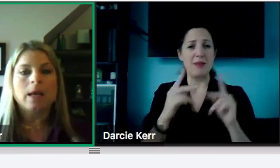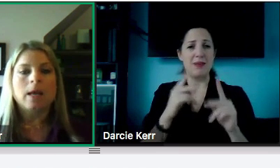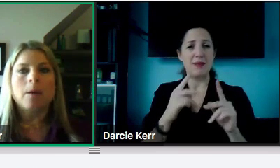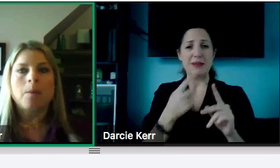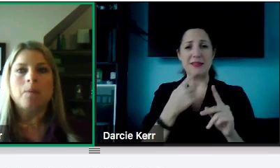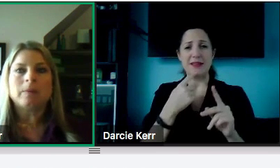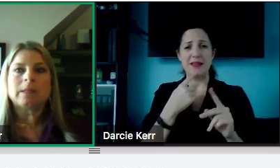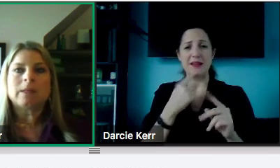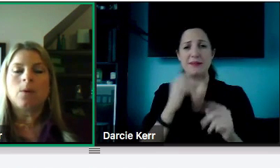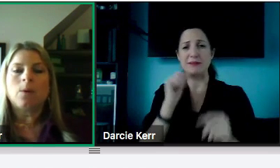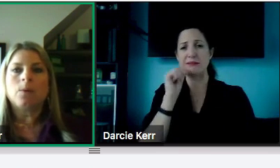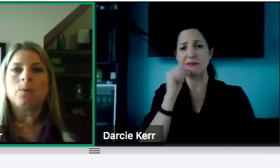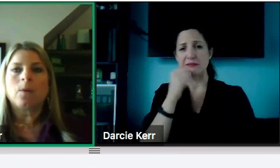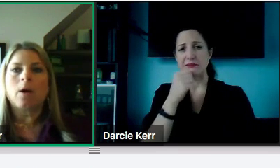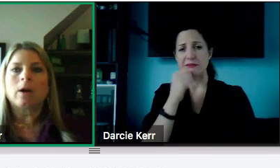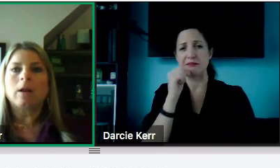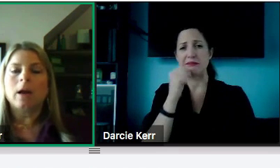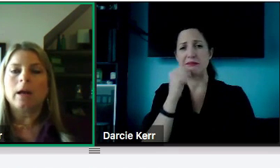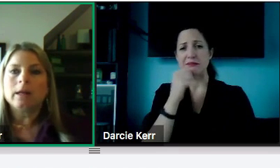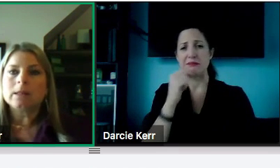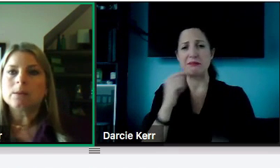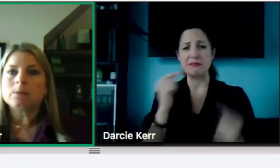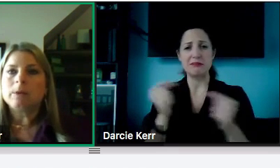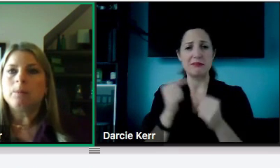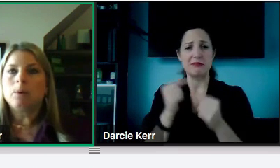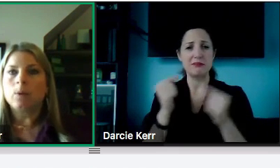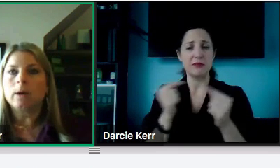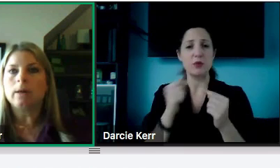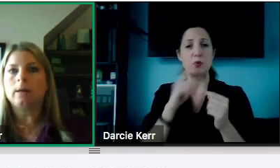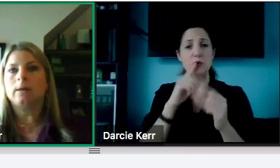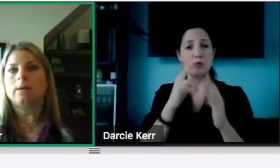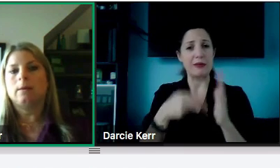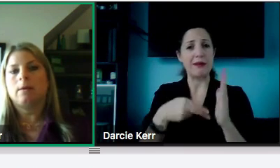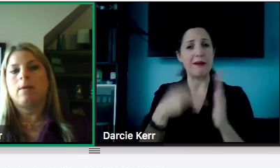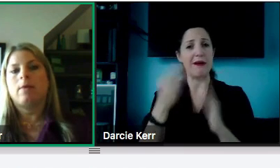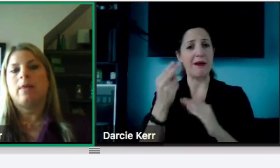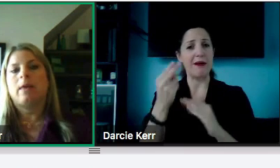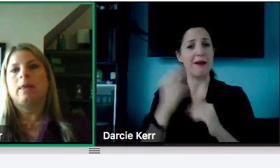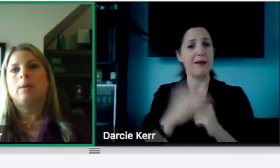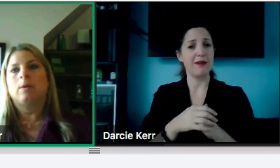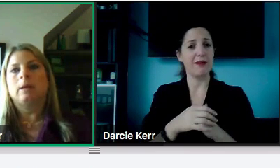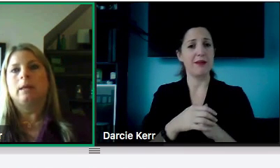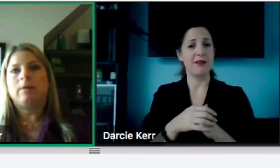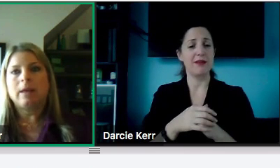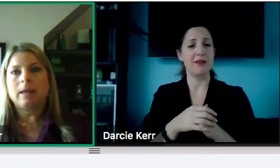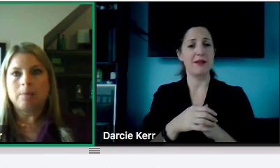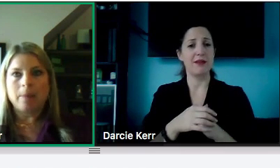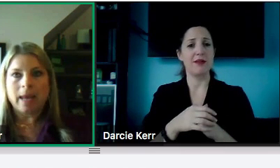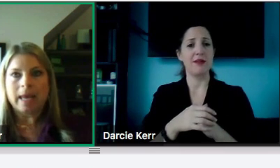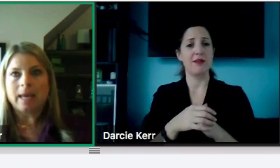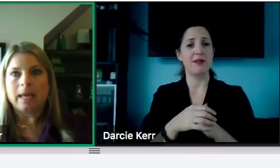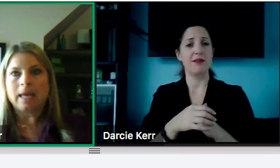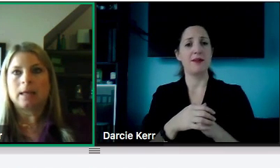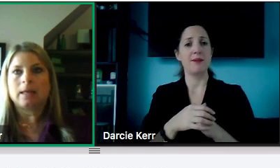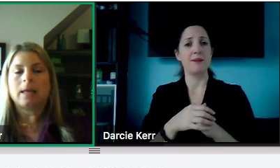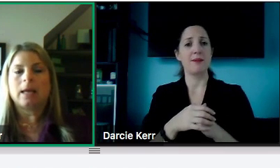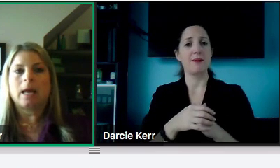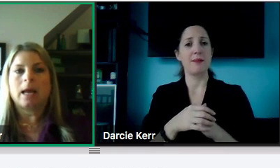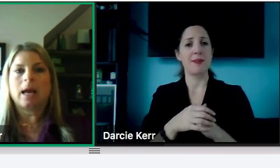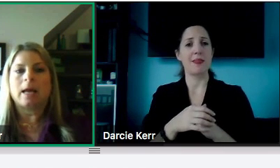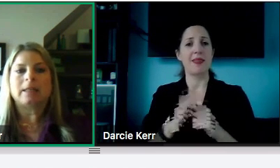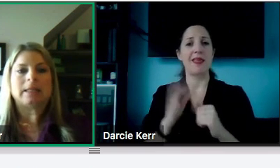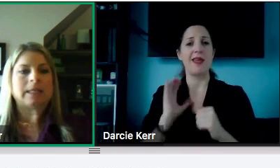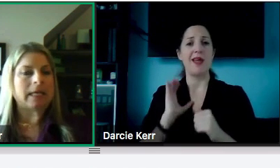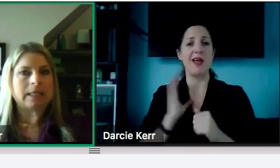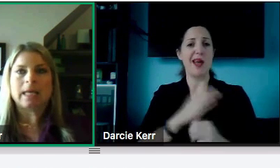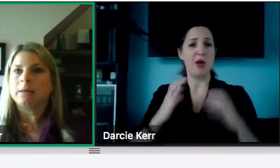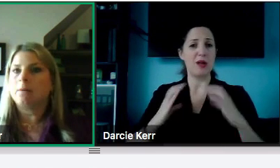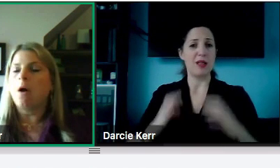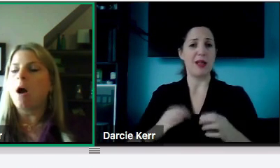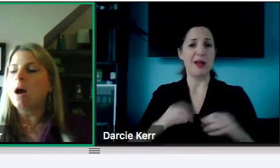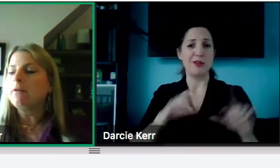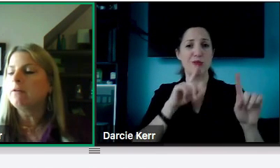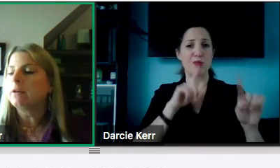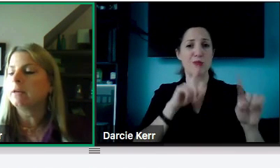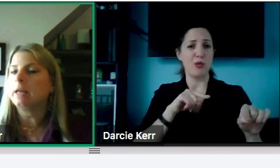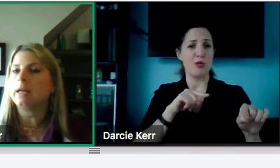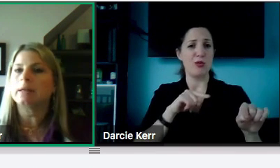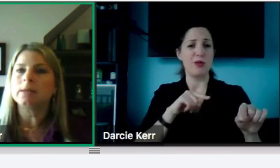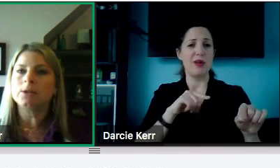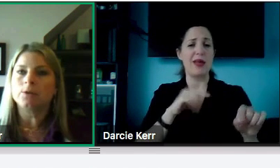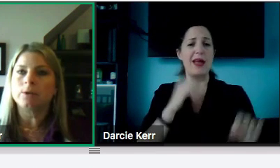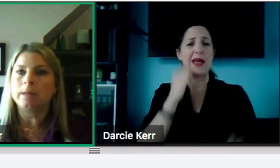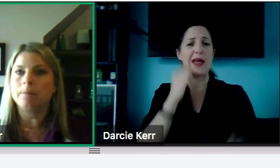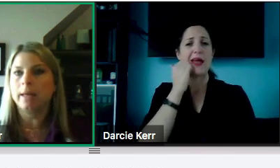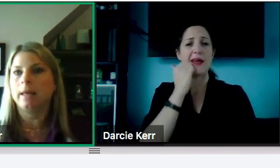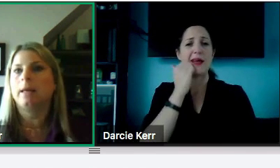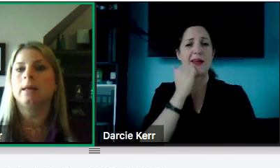high. So our clients reported that they were living in pain, day-to-day,